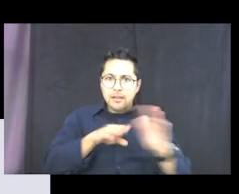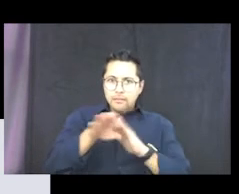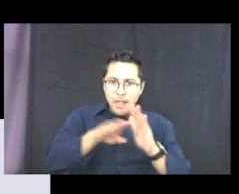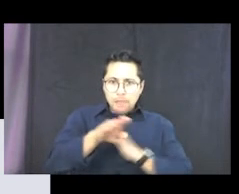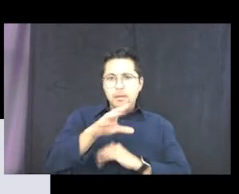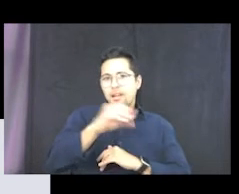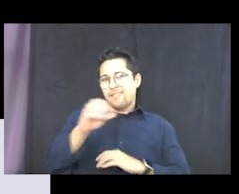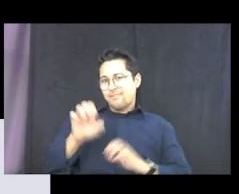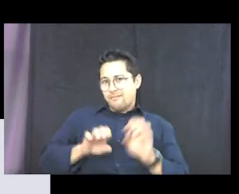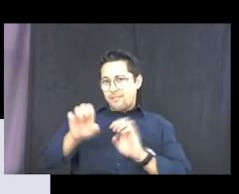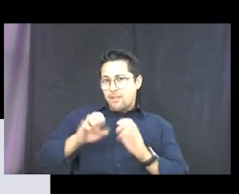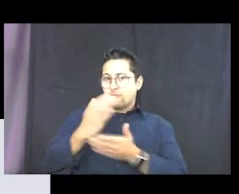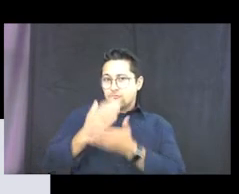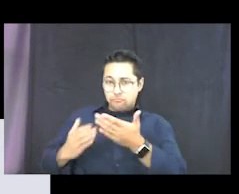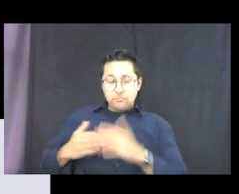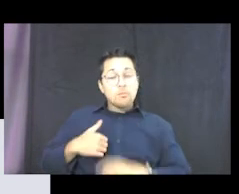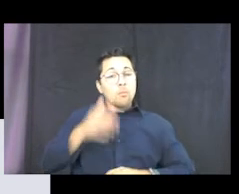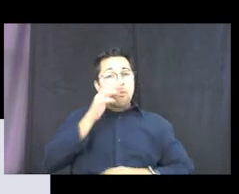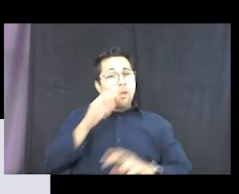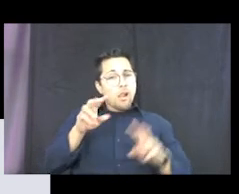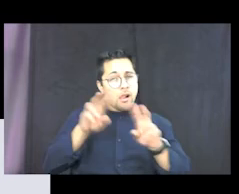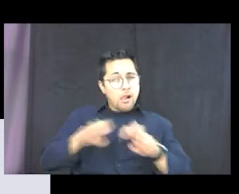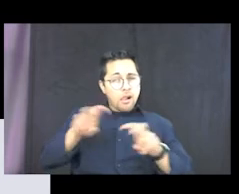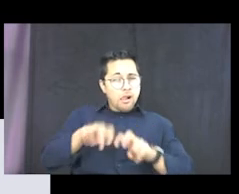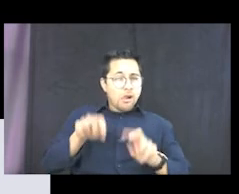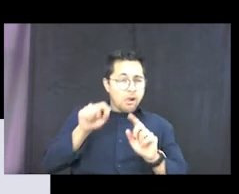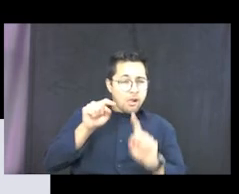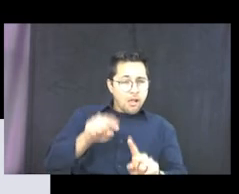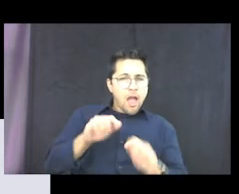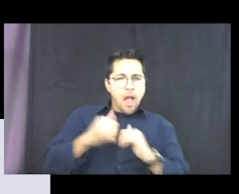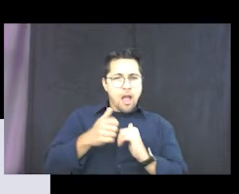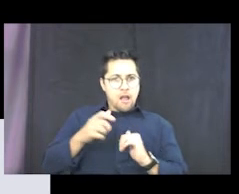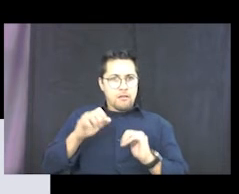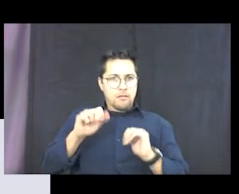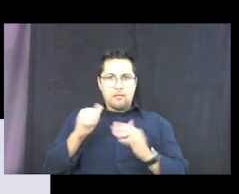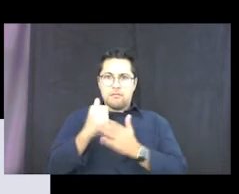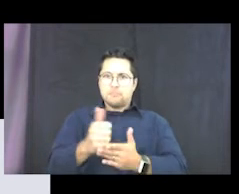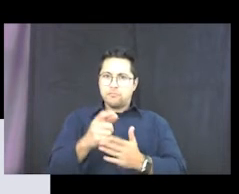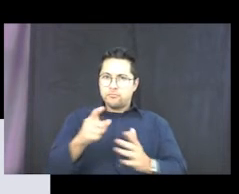stages. We're going to look closer at how we can get you started.